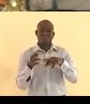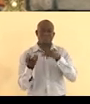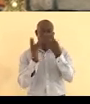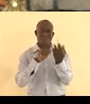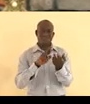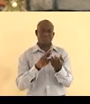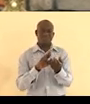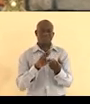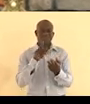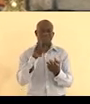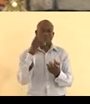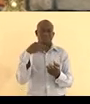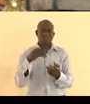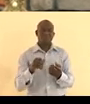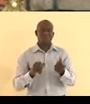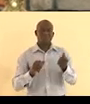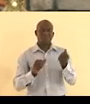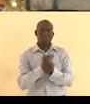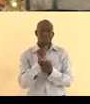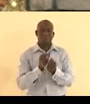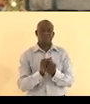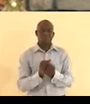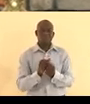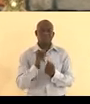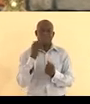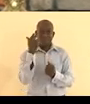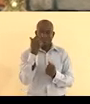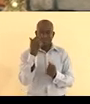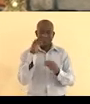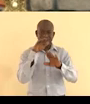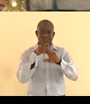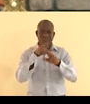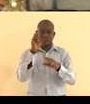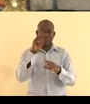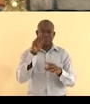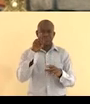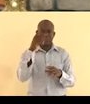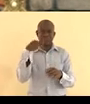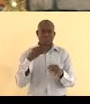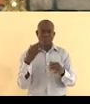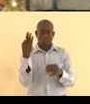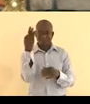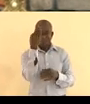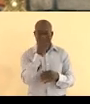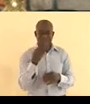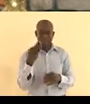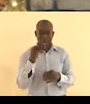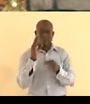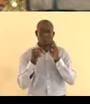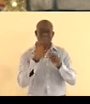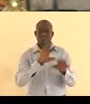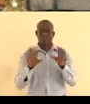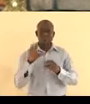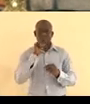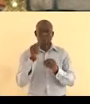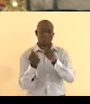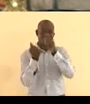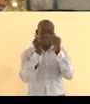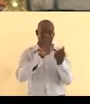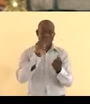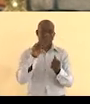repent, you are going to crash. Look at where you are facing. You are facing the wrong direction. If you do not